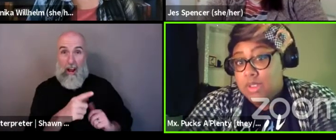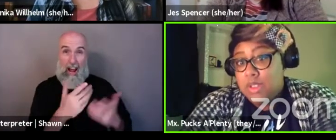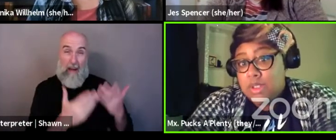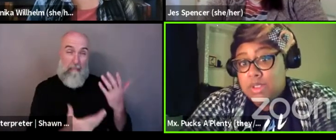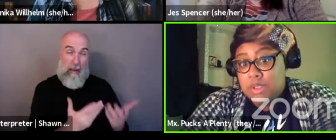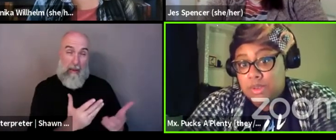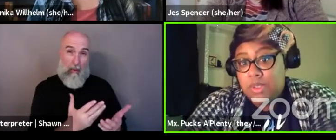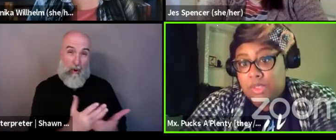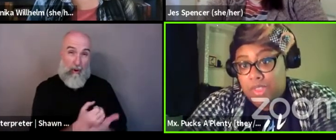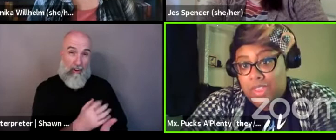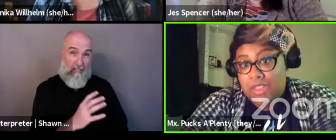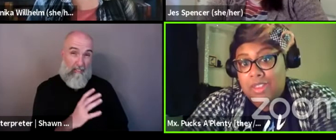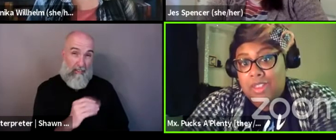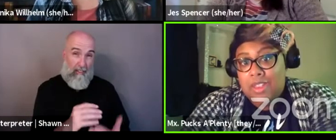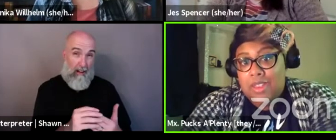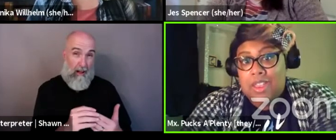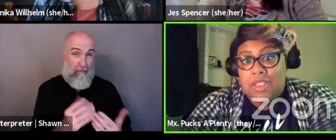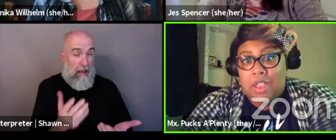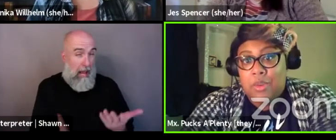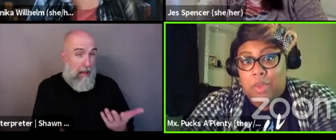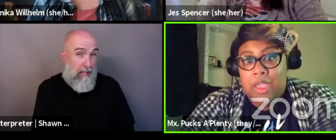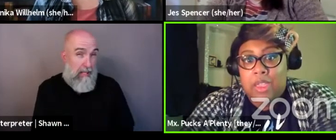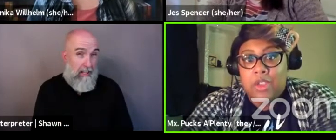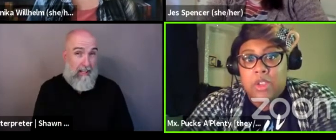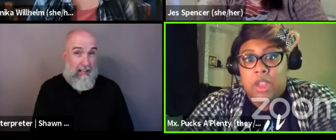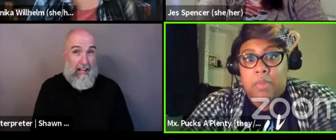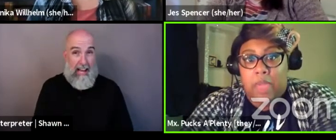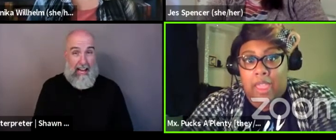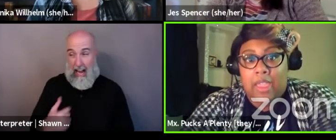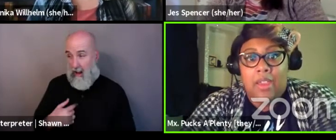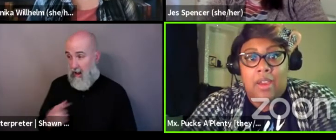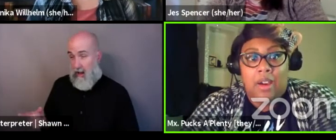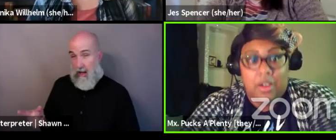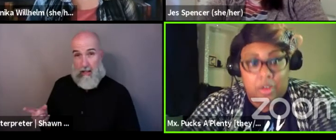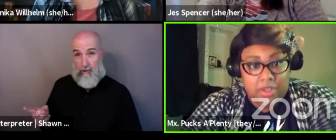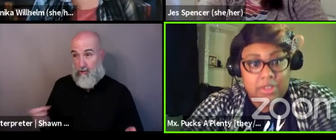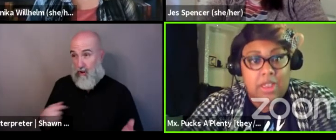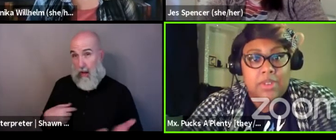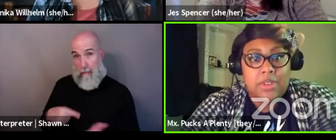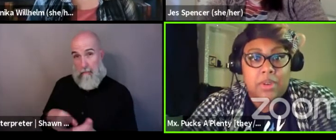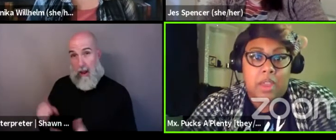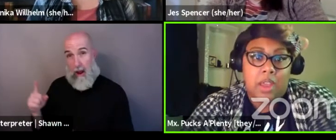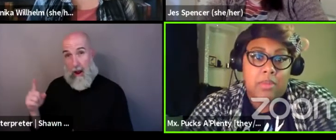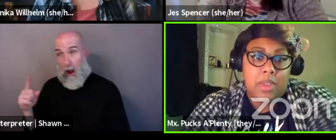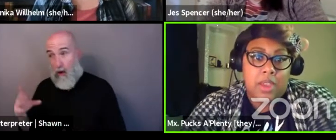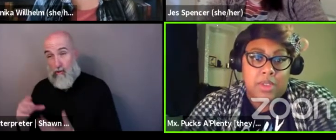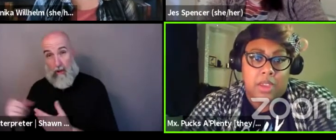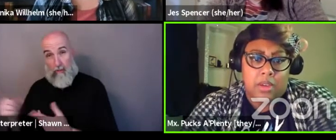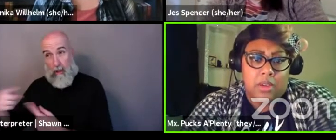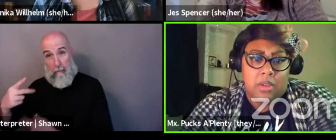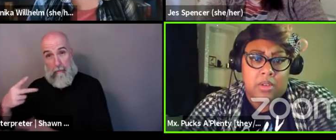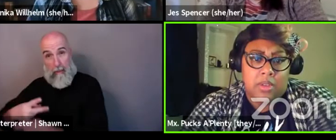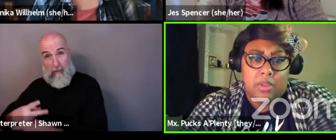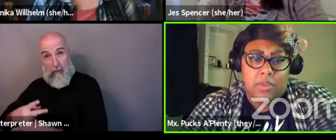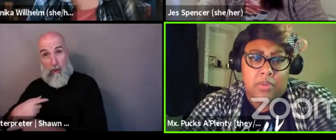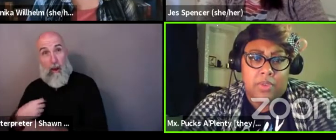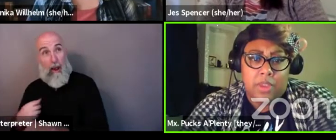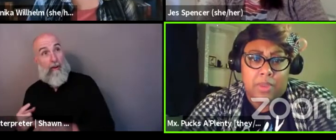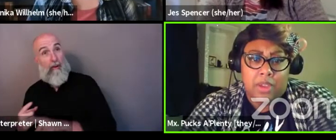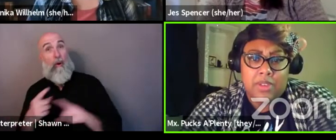$50 to do the thing. And now you're weighing, should I pay $100 to have a sitter come so I can go